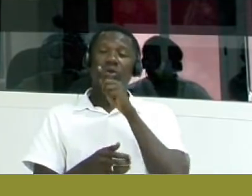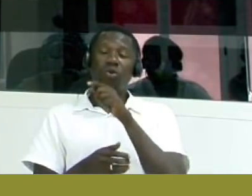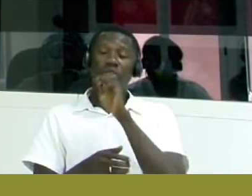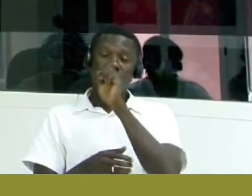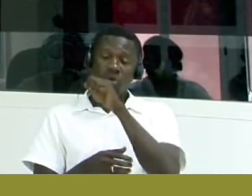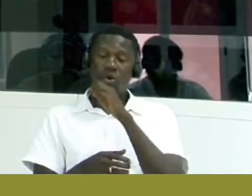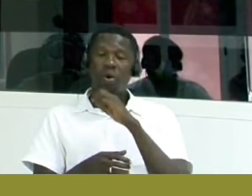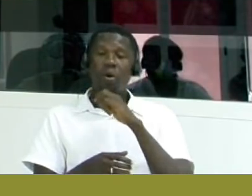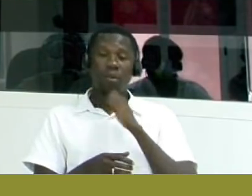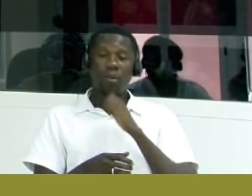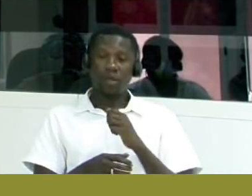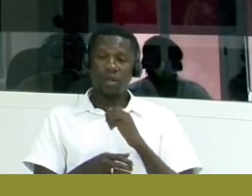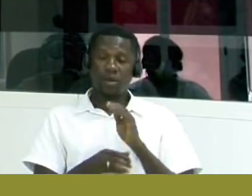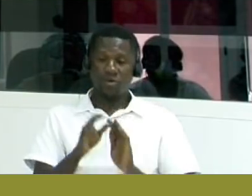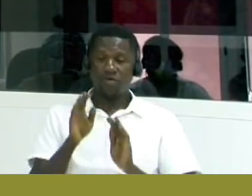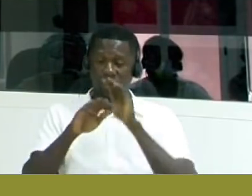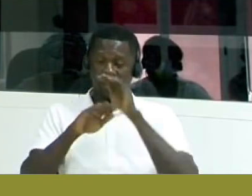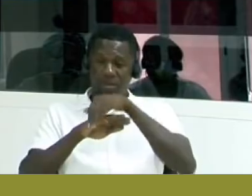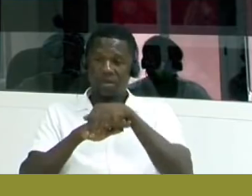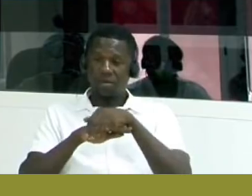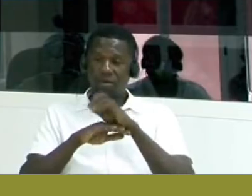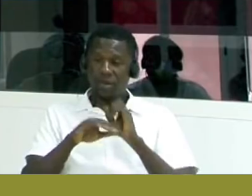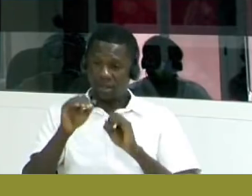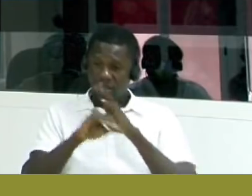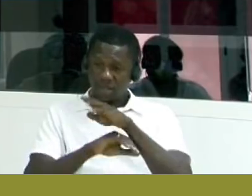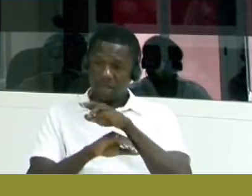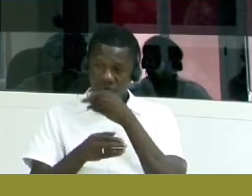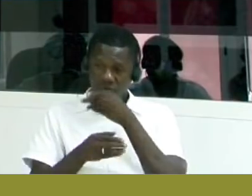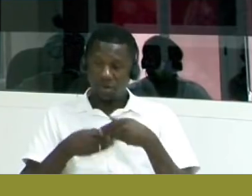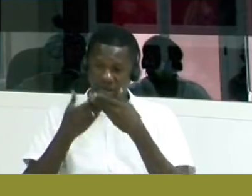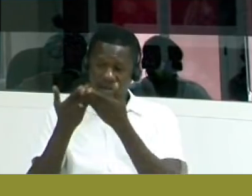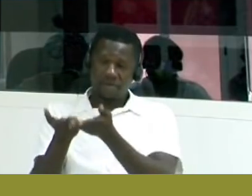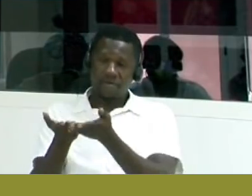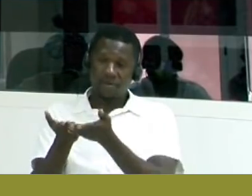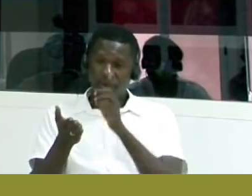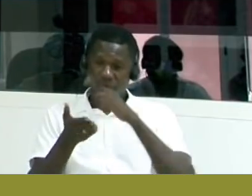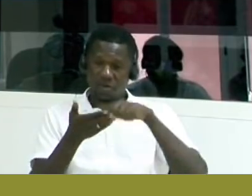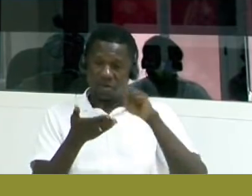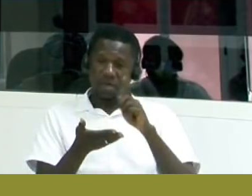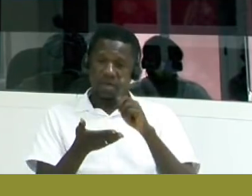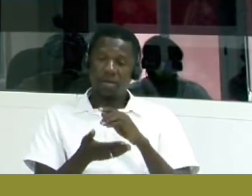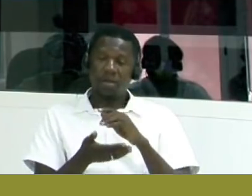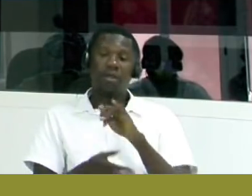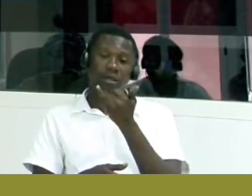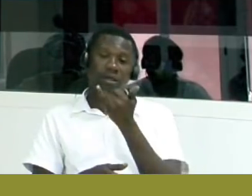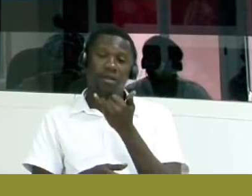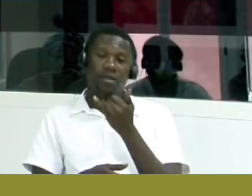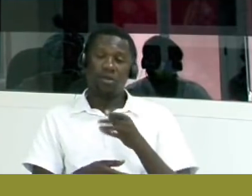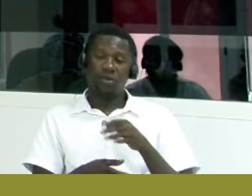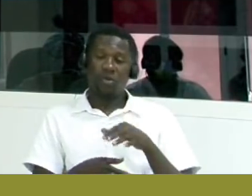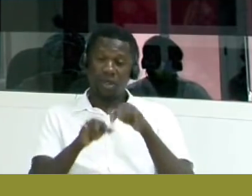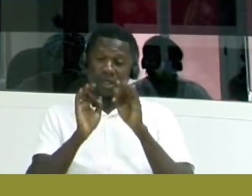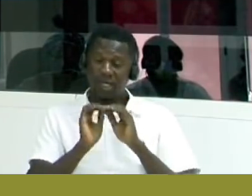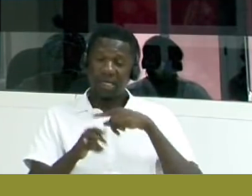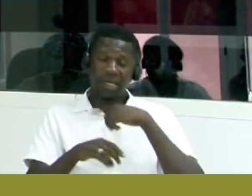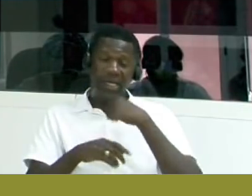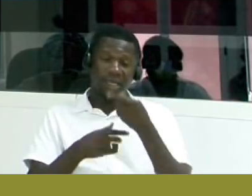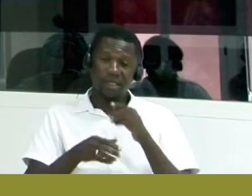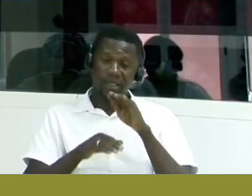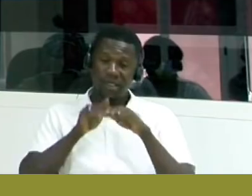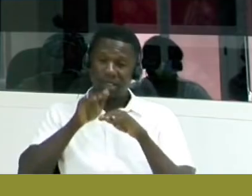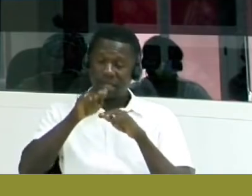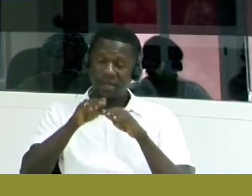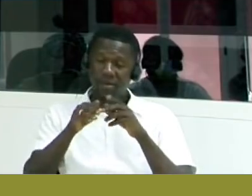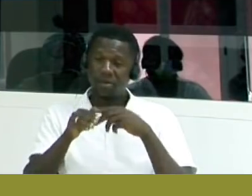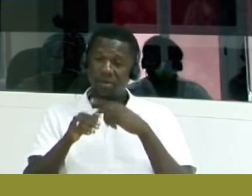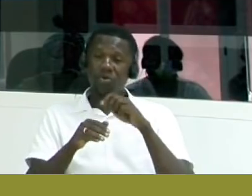authority you gave them. Yeah. Correct? Correct. Did you take any steps to remedy that situation?